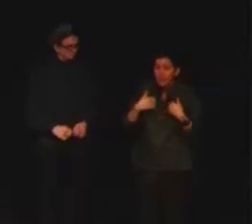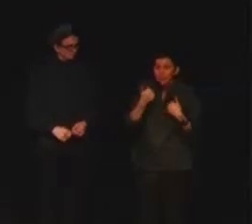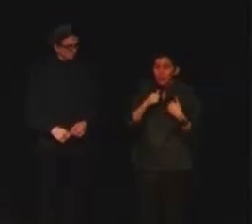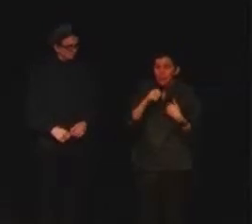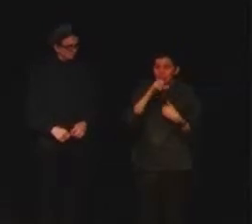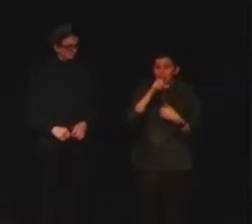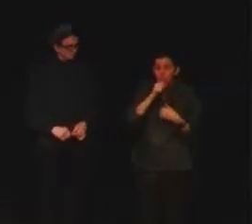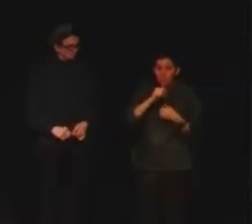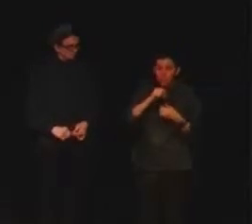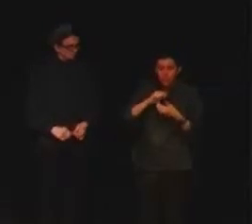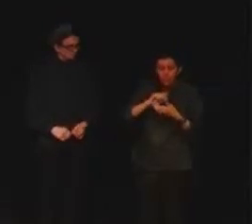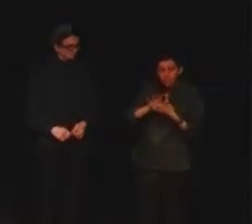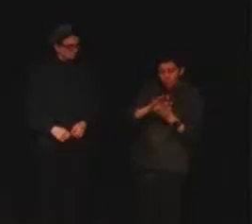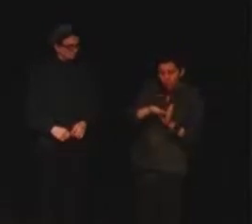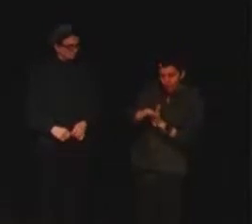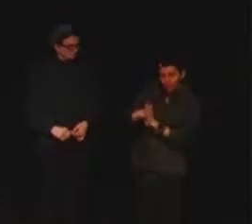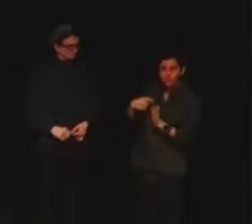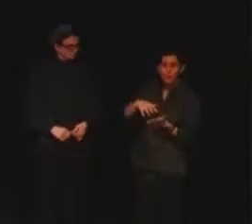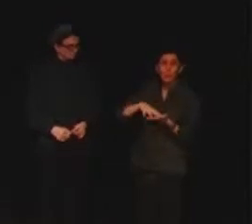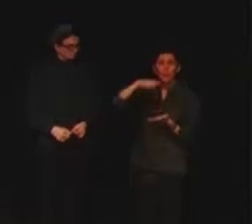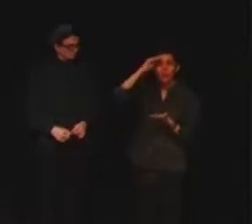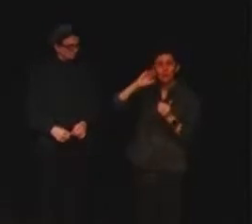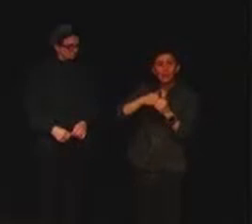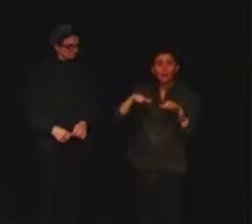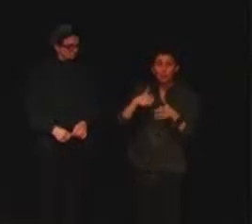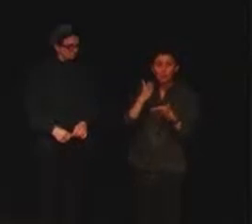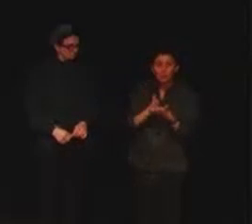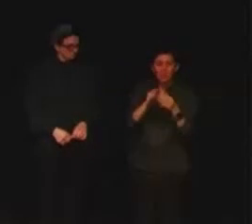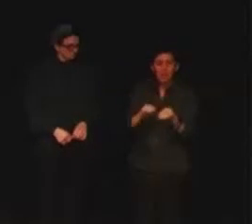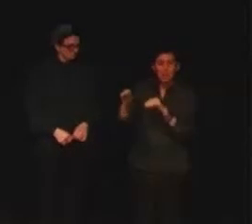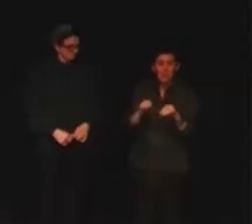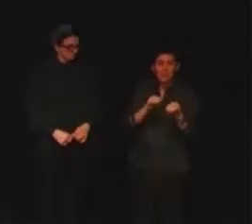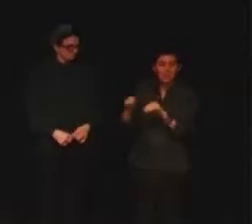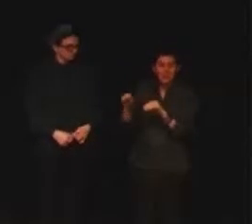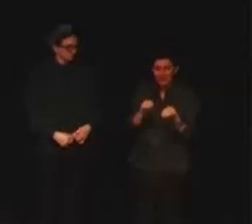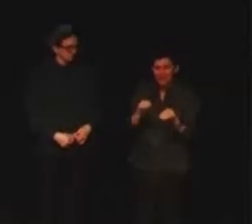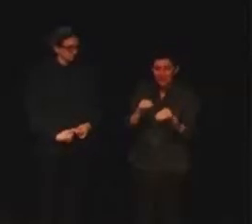learn stop motion and like do that. I locked myself in a room for 22 hours and came out and was like, I got the solution.